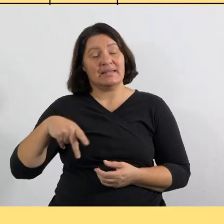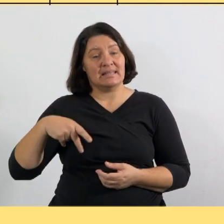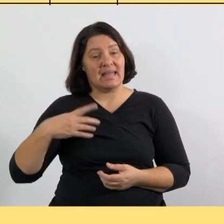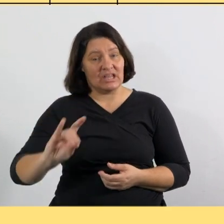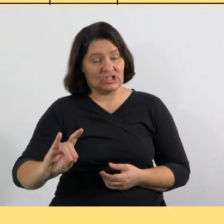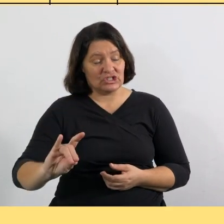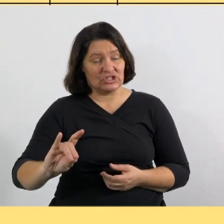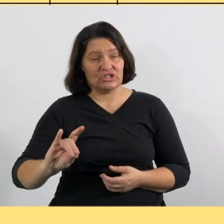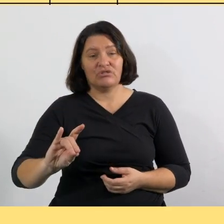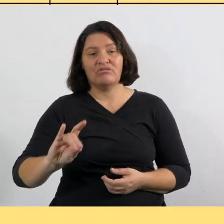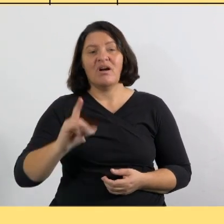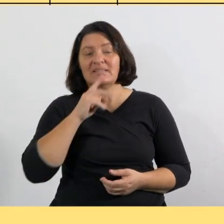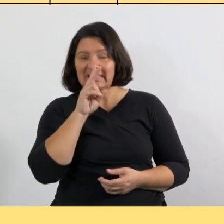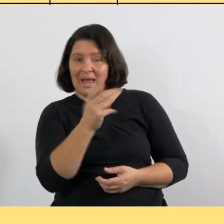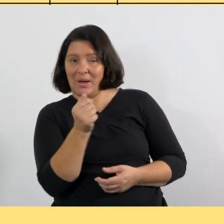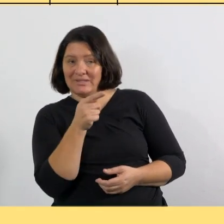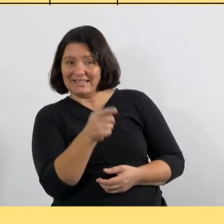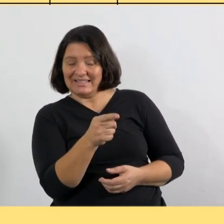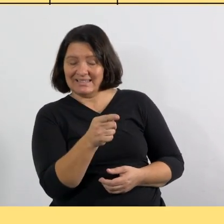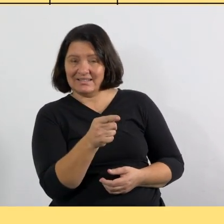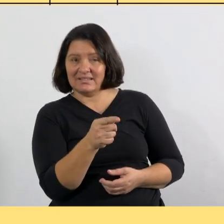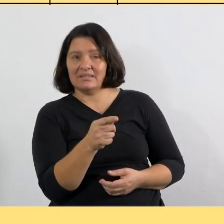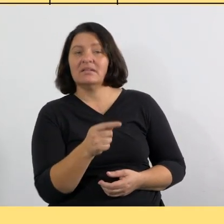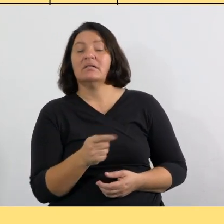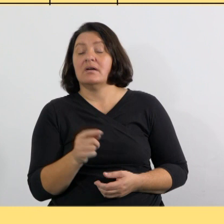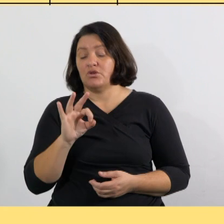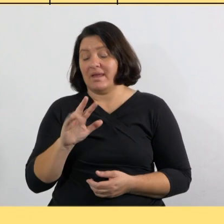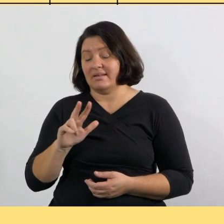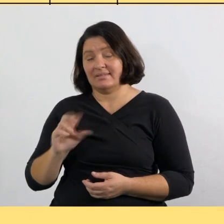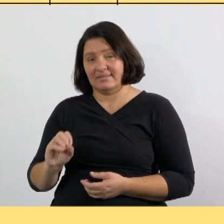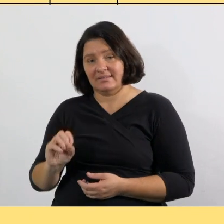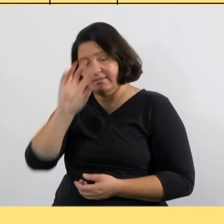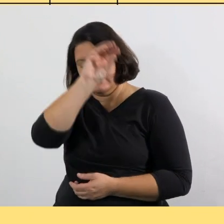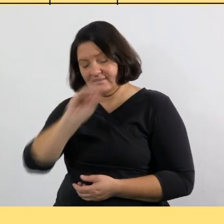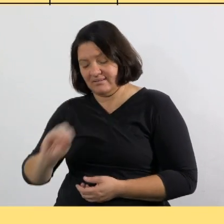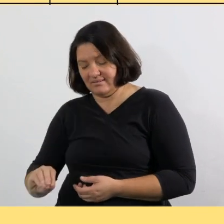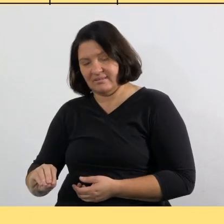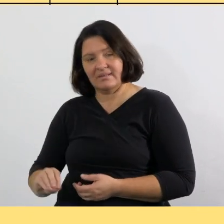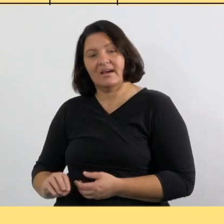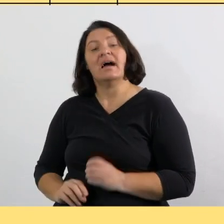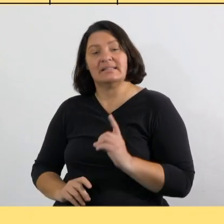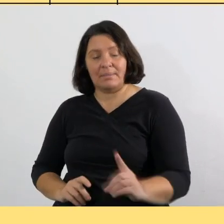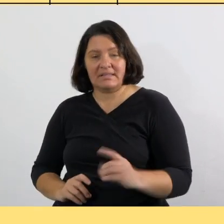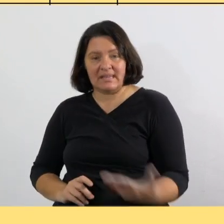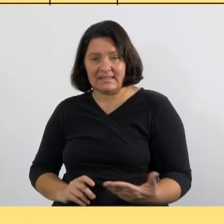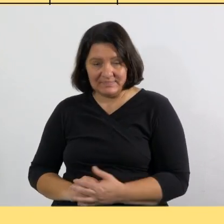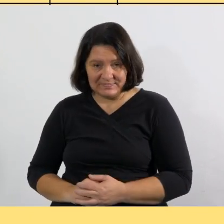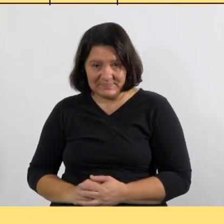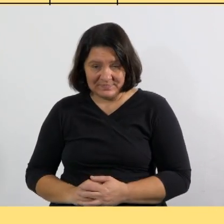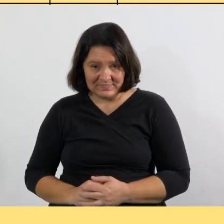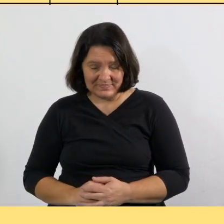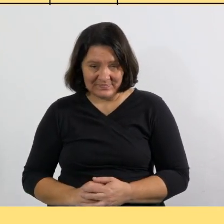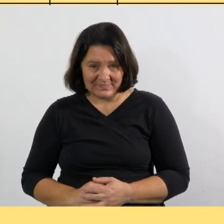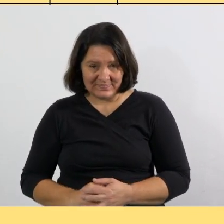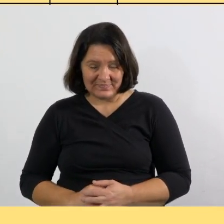journal, you see that amount there, then we bring it to the debit side of my